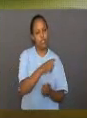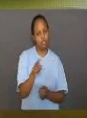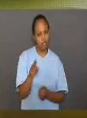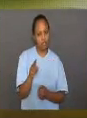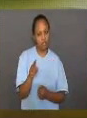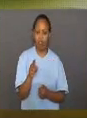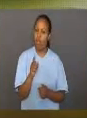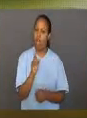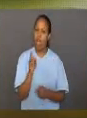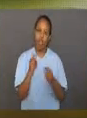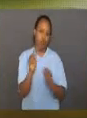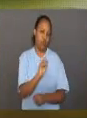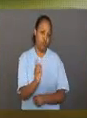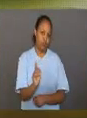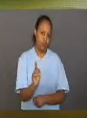try it.